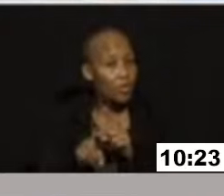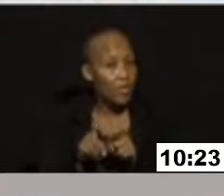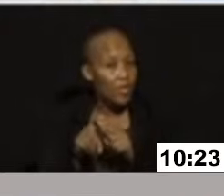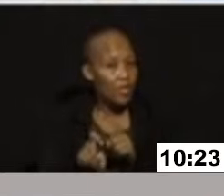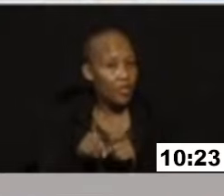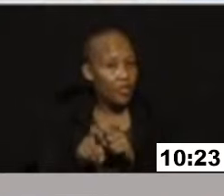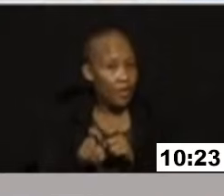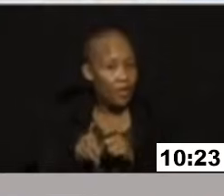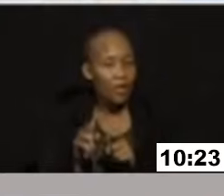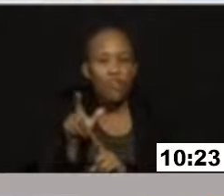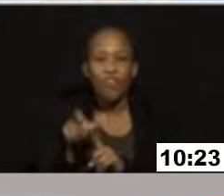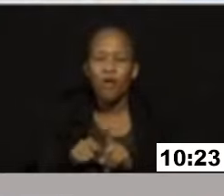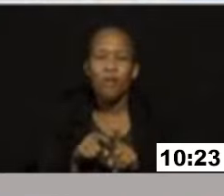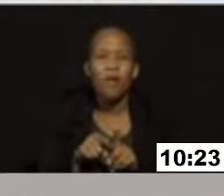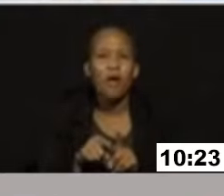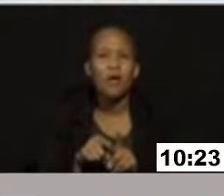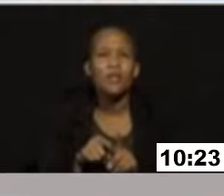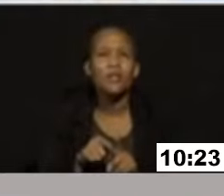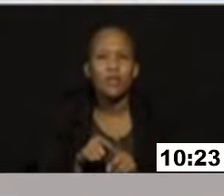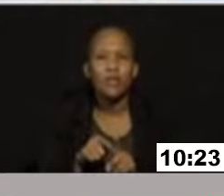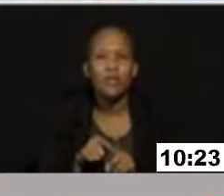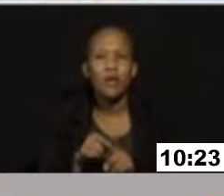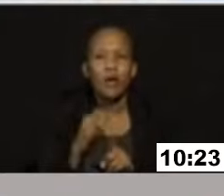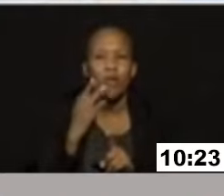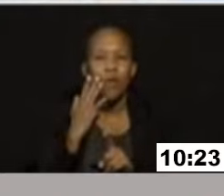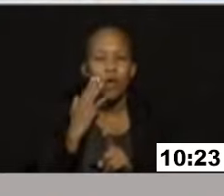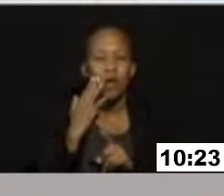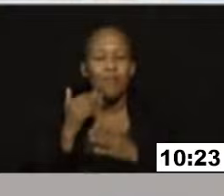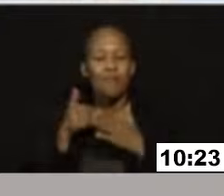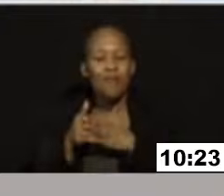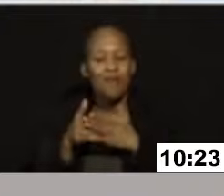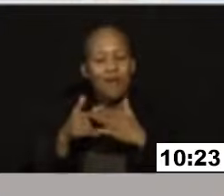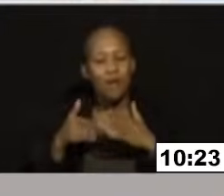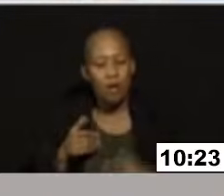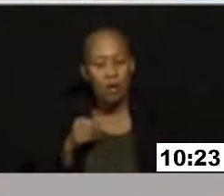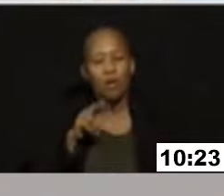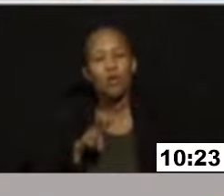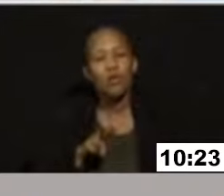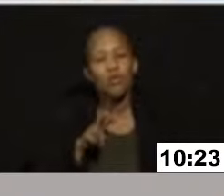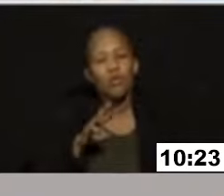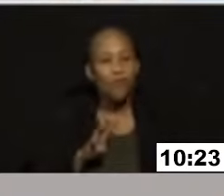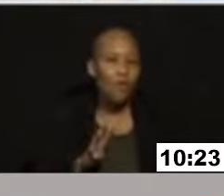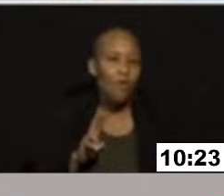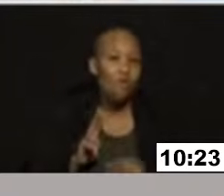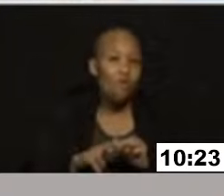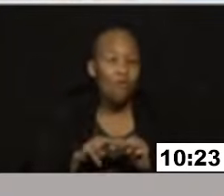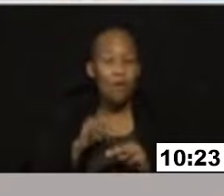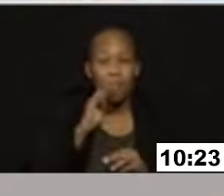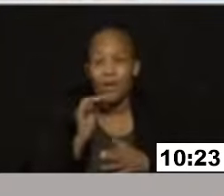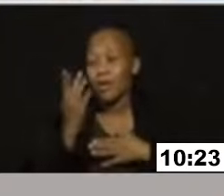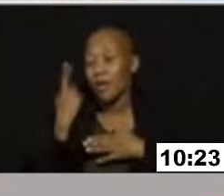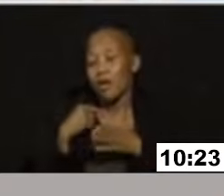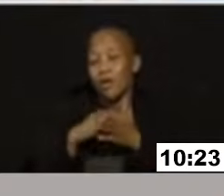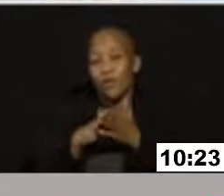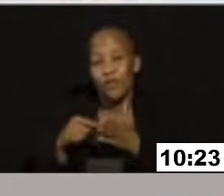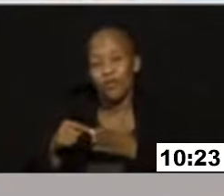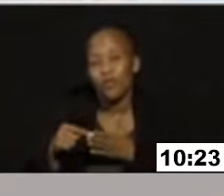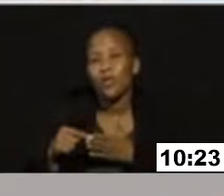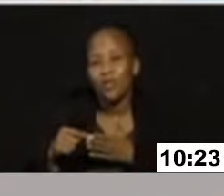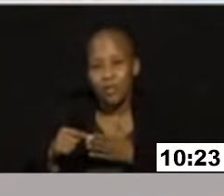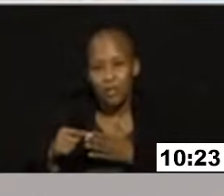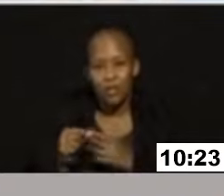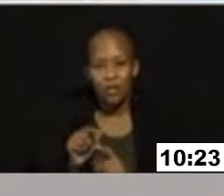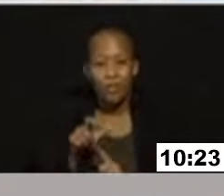before this commission prior to the 24th of February, that was last week. It was only when we were given